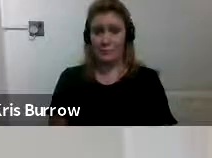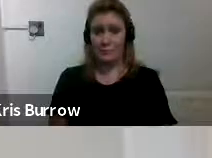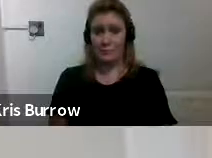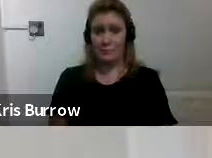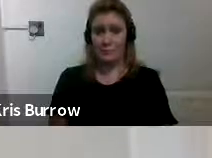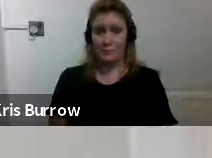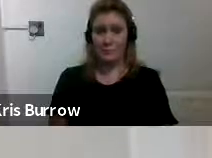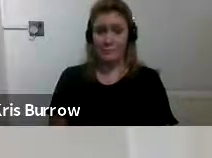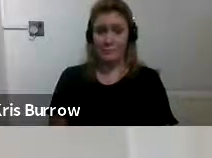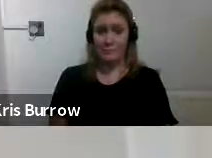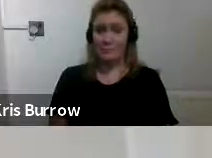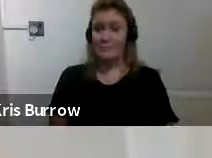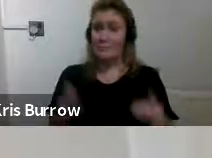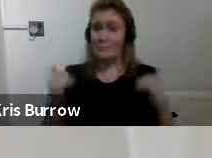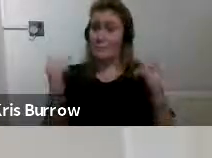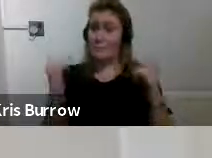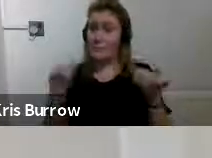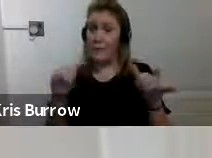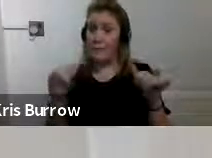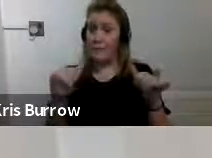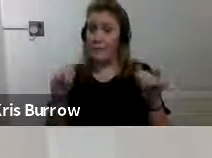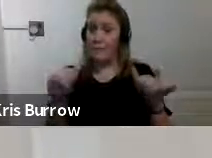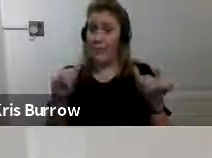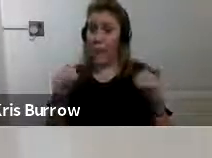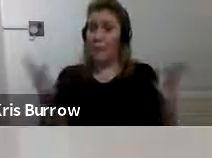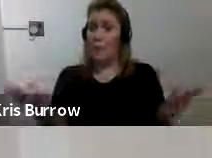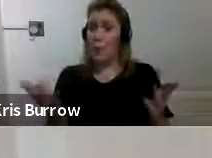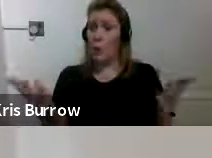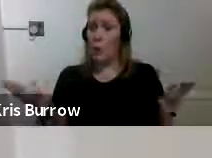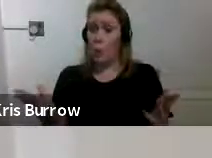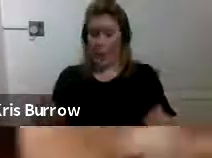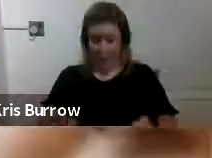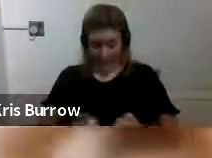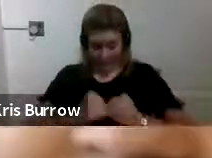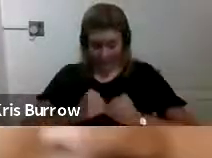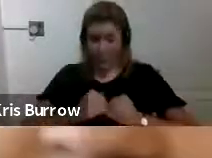Party at my house.